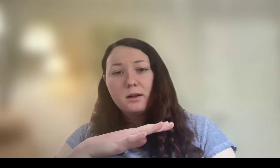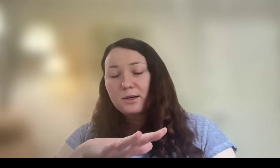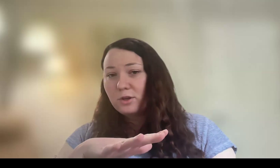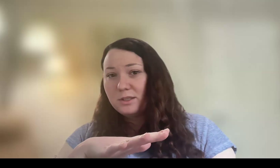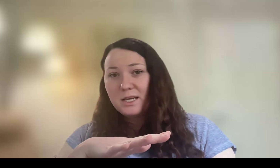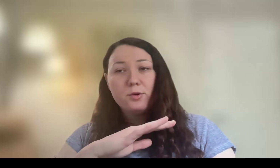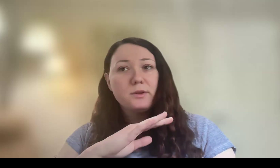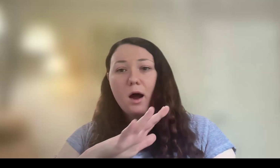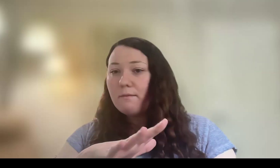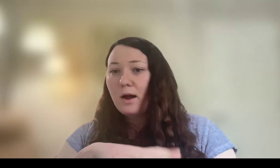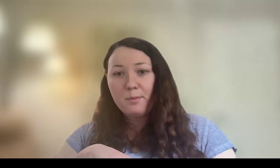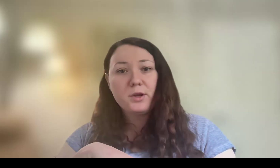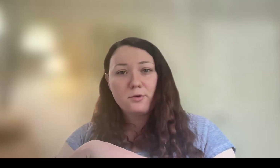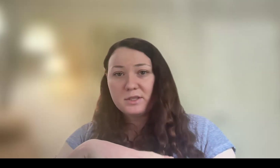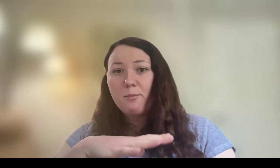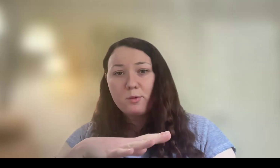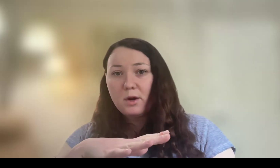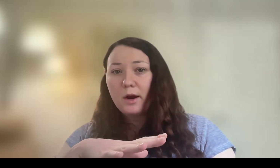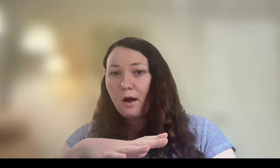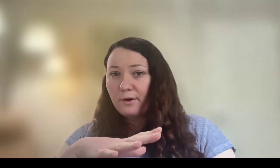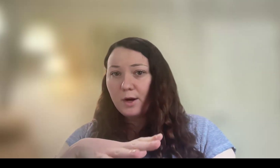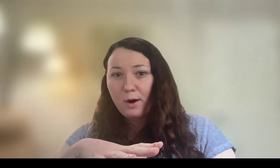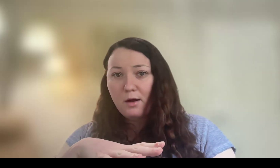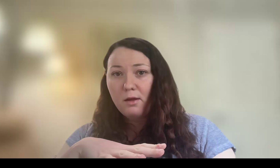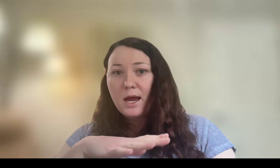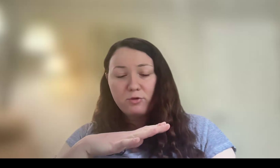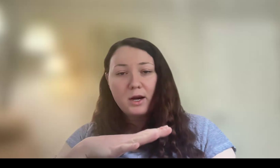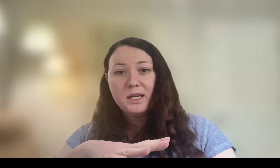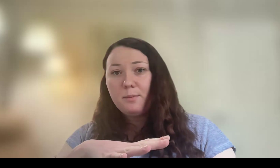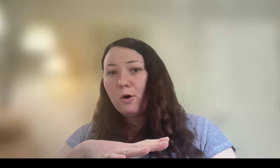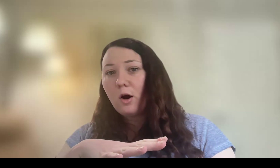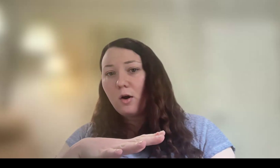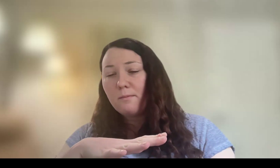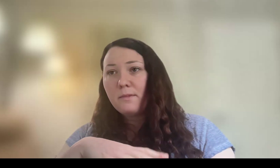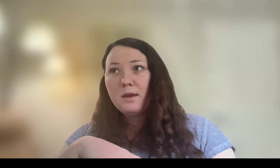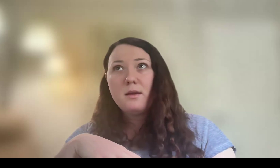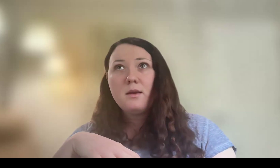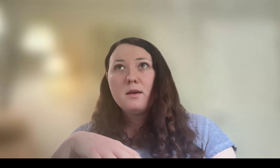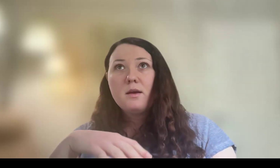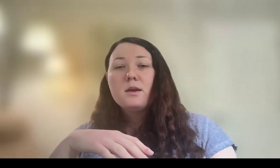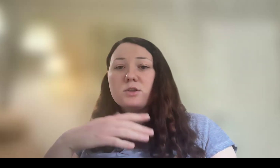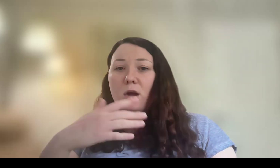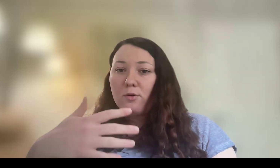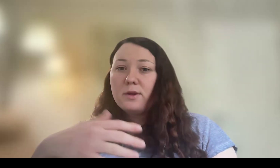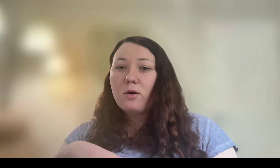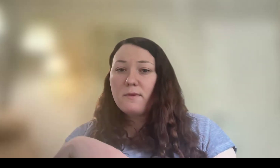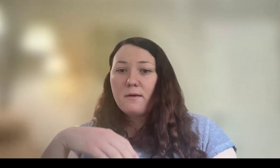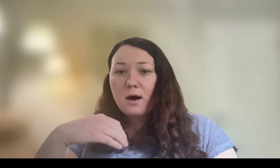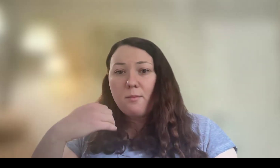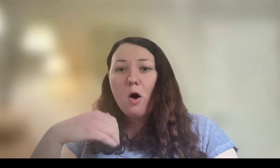was intellectually disabled, not able to understand what was going on very well, and trying to keep her calm.